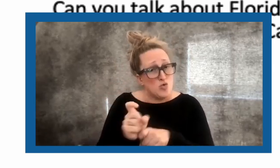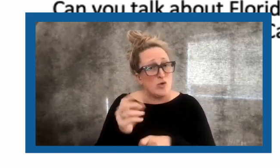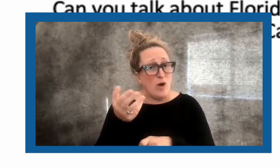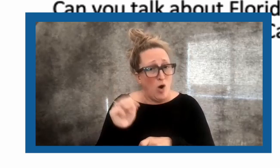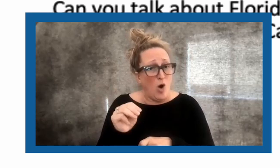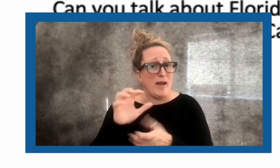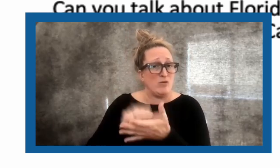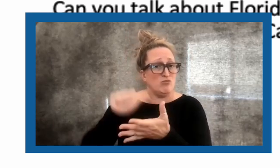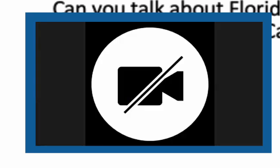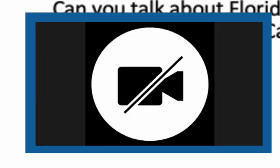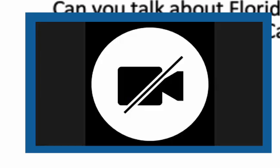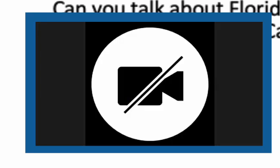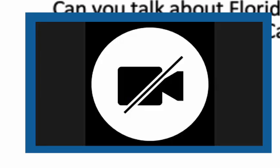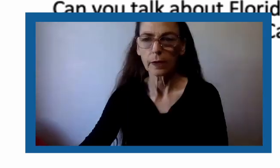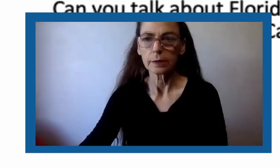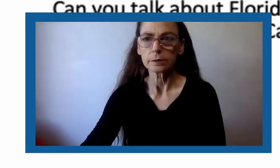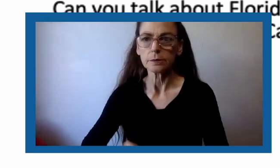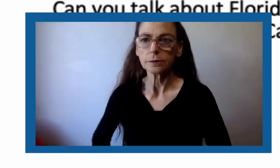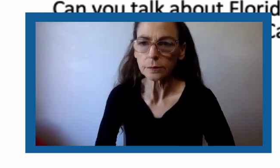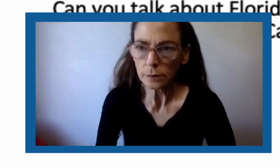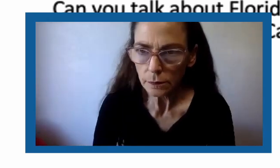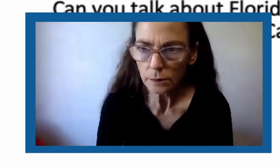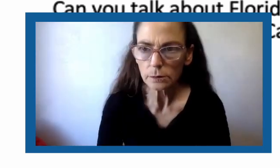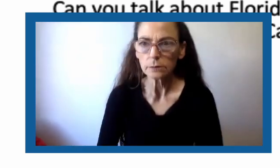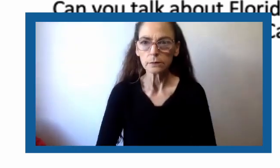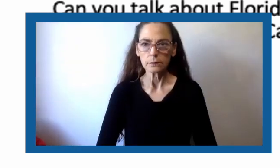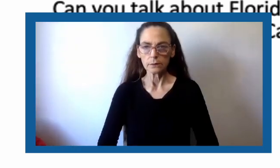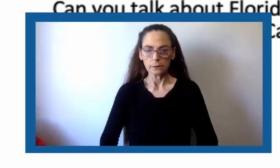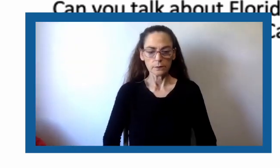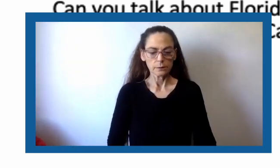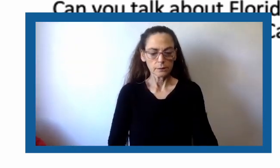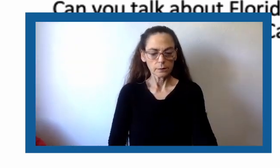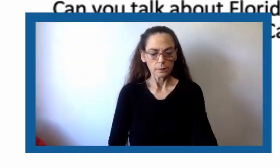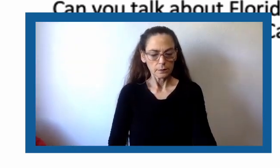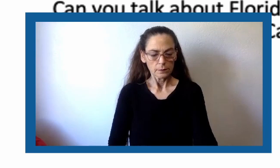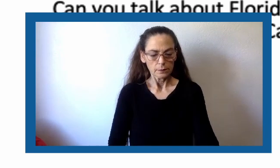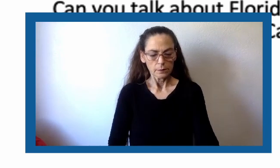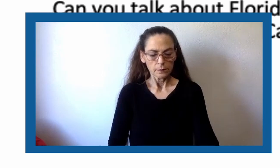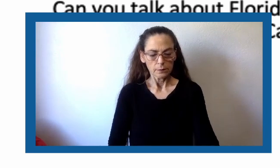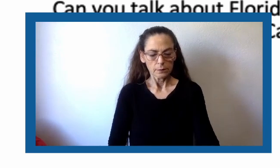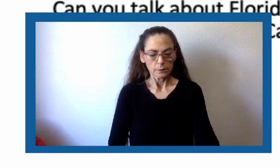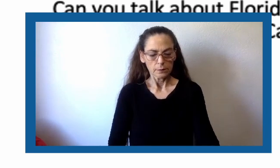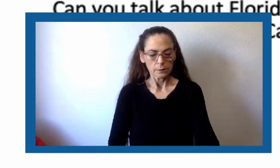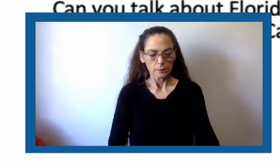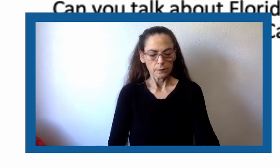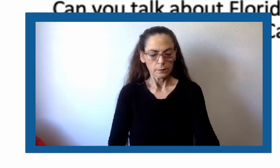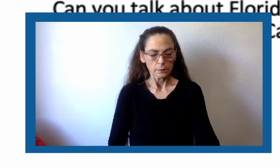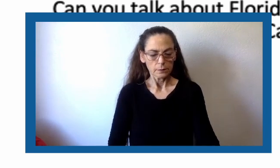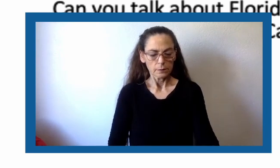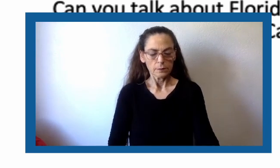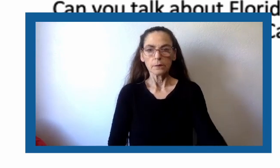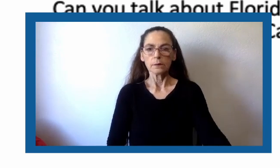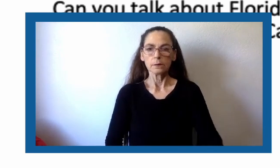harm and erase trans youth and adults in the state of Florida. And you ended with this statement: that is also a warning. And not being alarmist,